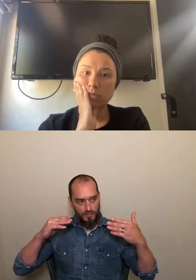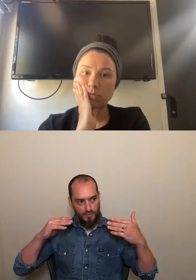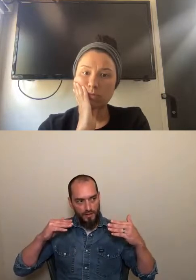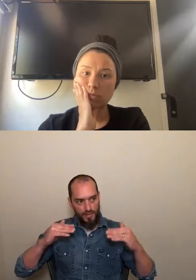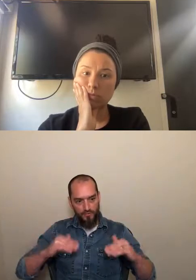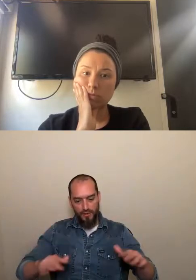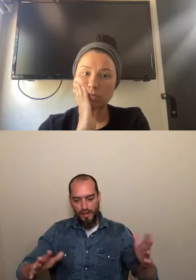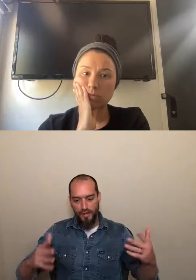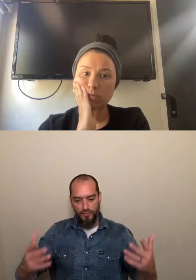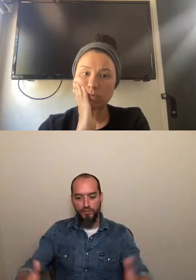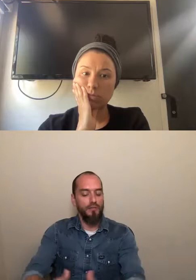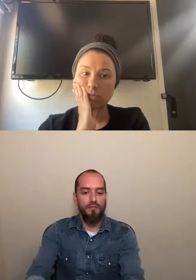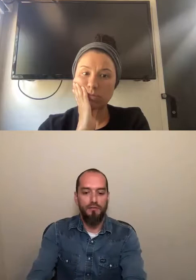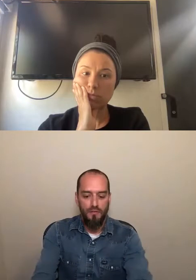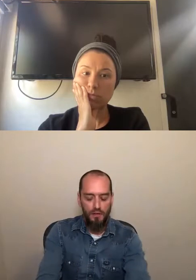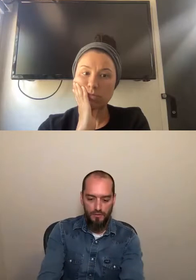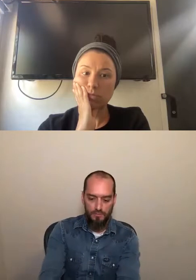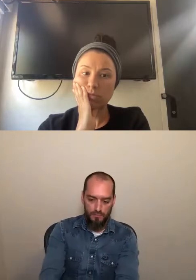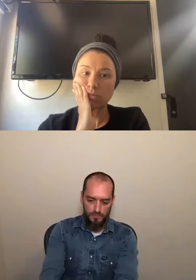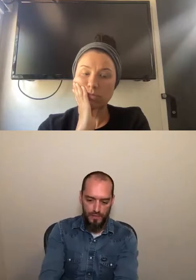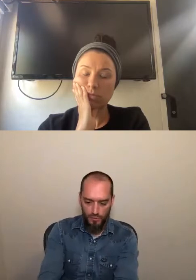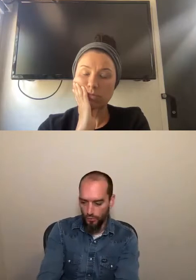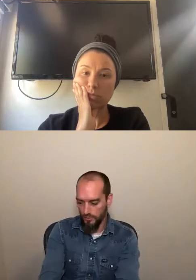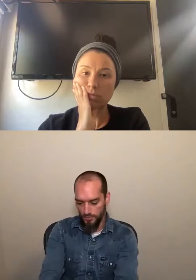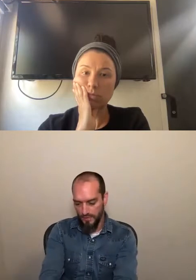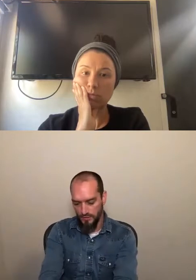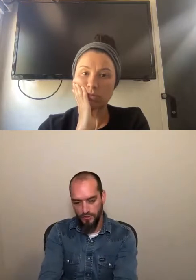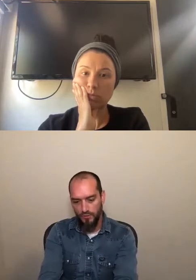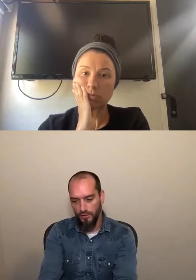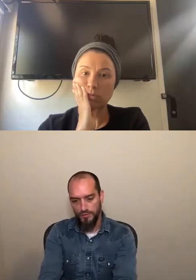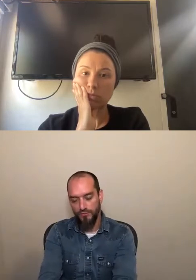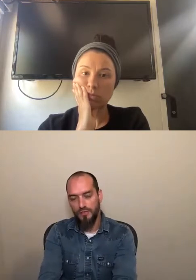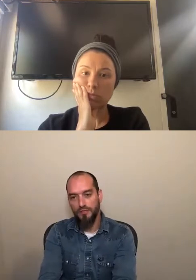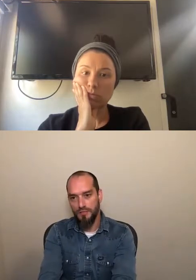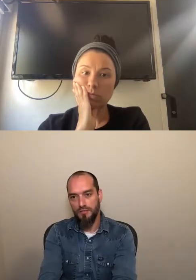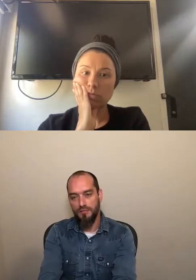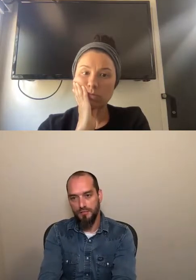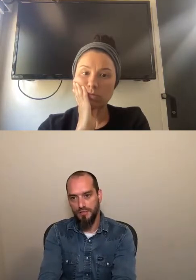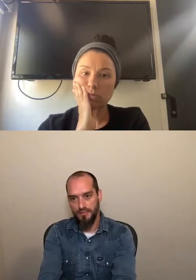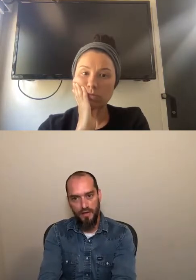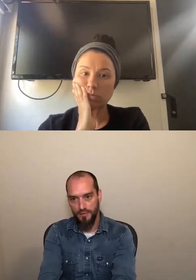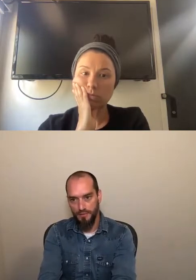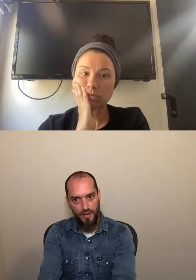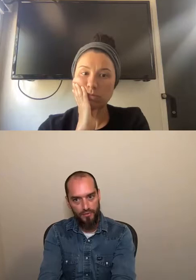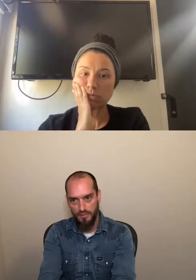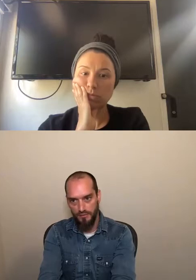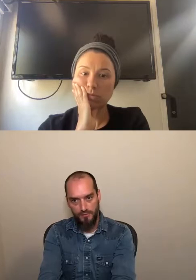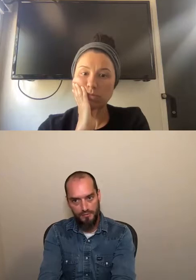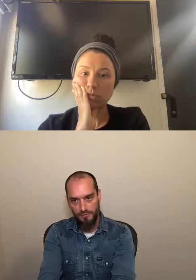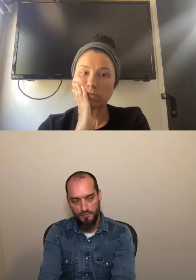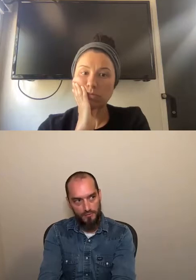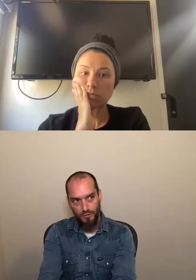It's just, I've got to figure out how to do it. I don't want the message to fall on deaf ears. And timing is